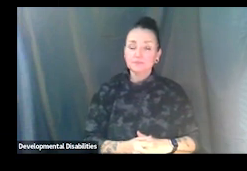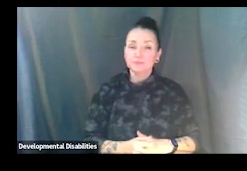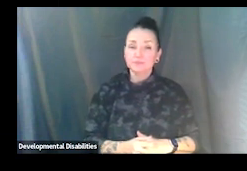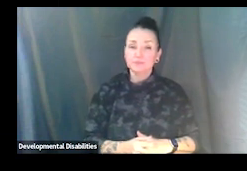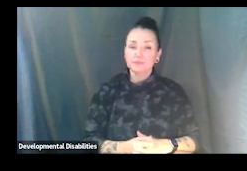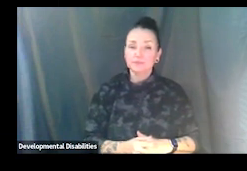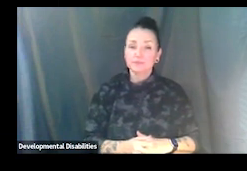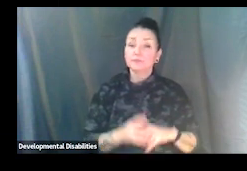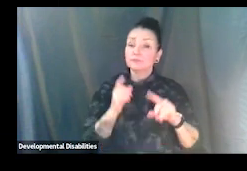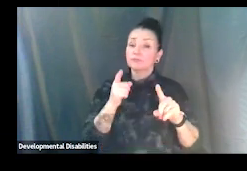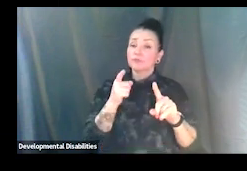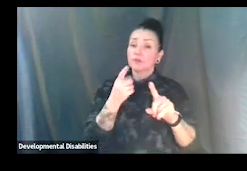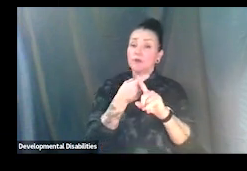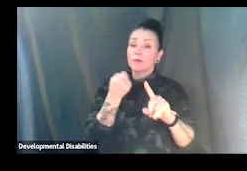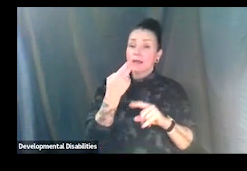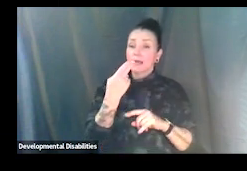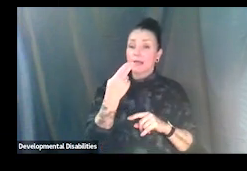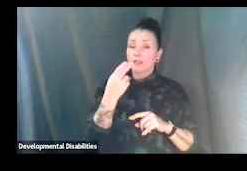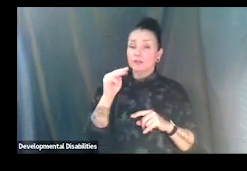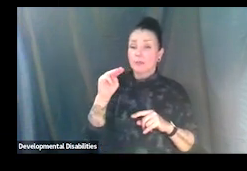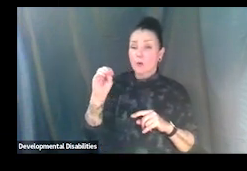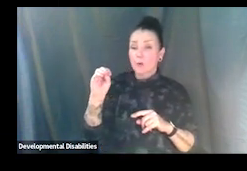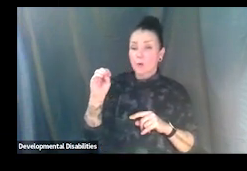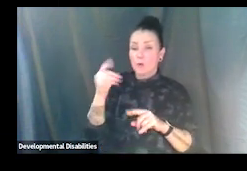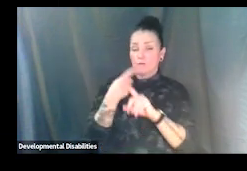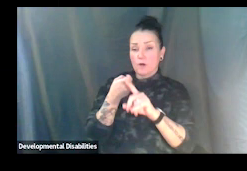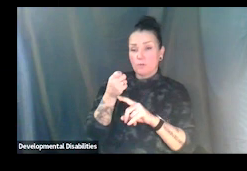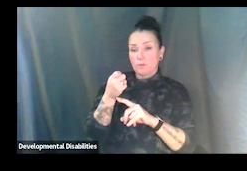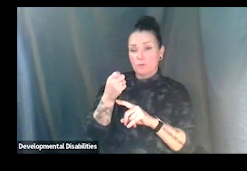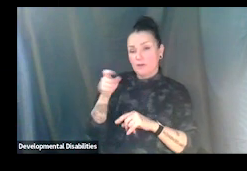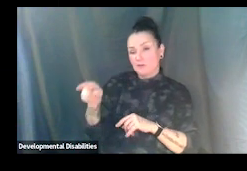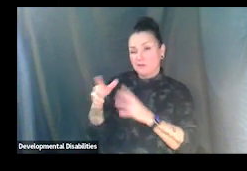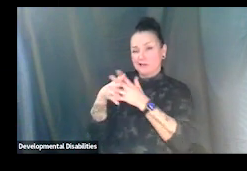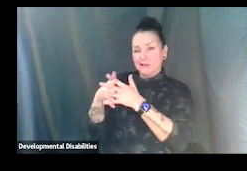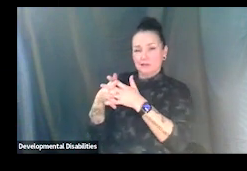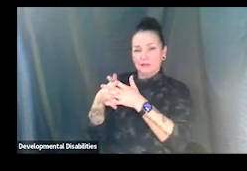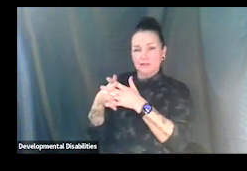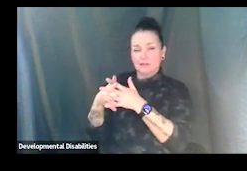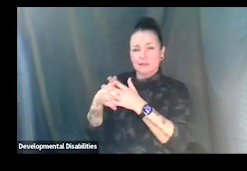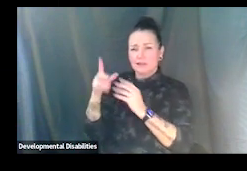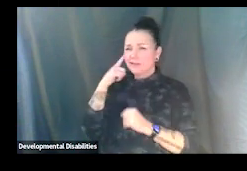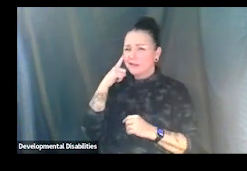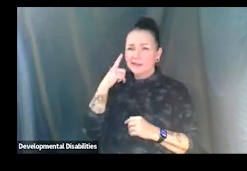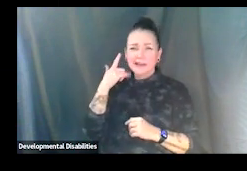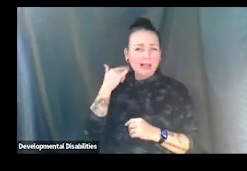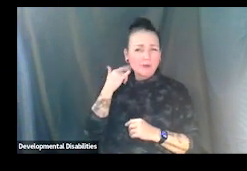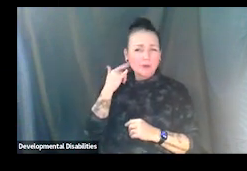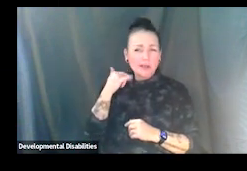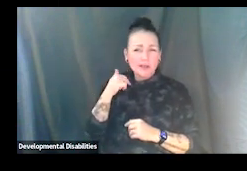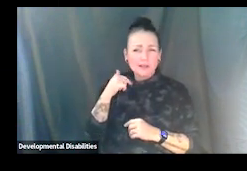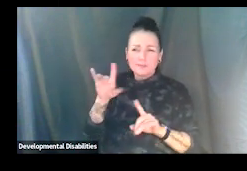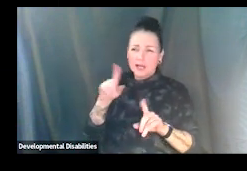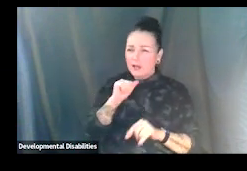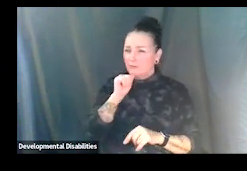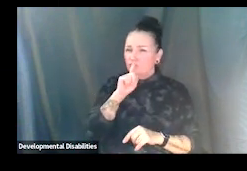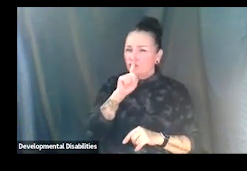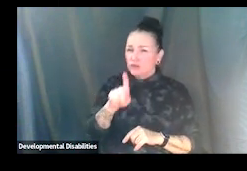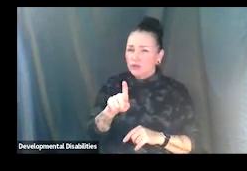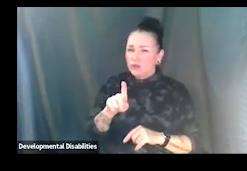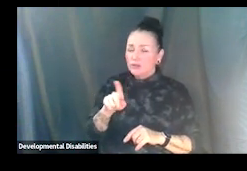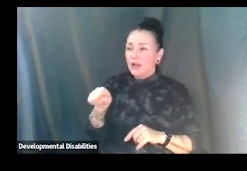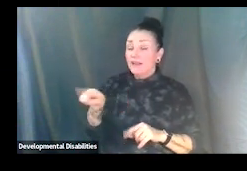an HMO in the United States from a few years ago. And because I think it might have been California, but I'm not sure. But because they